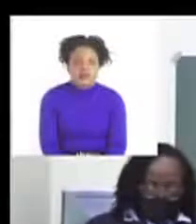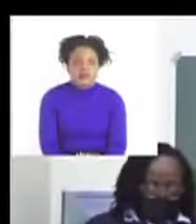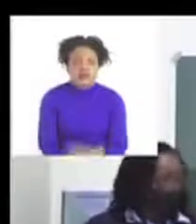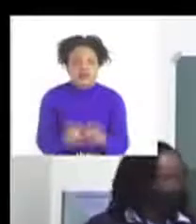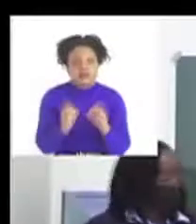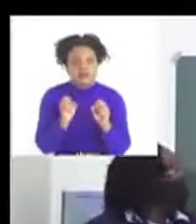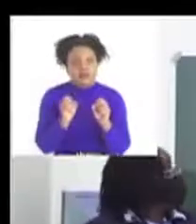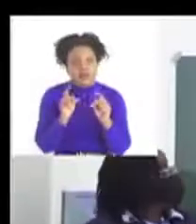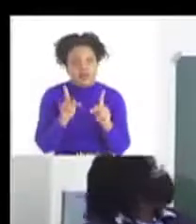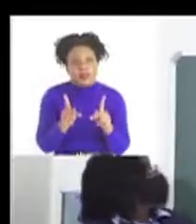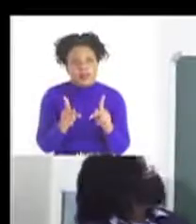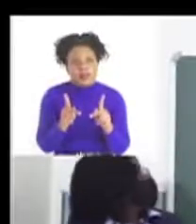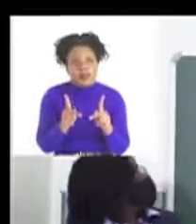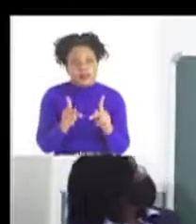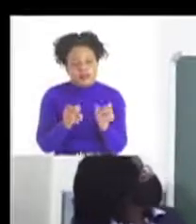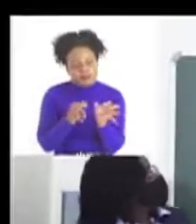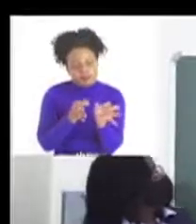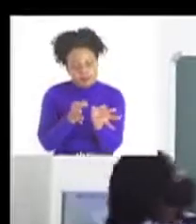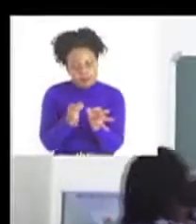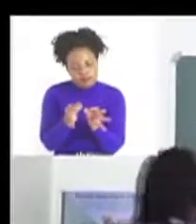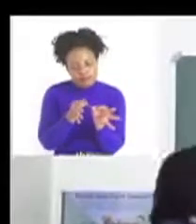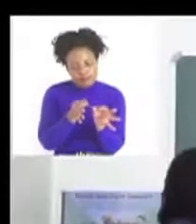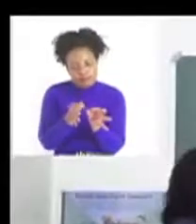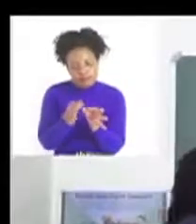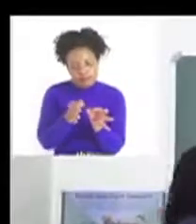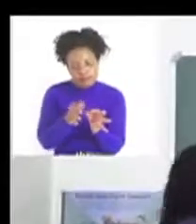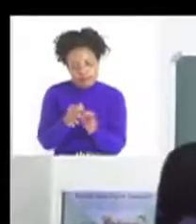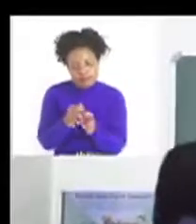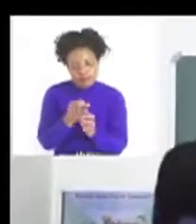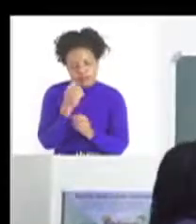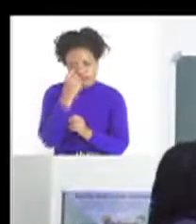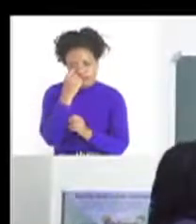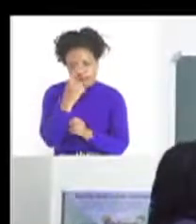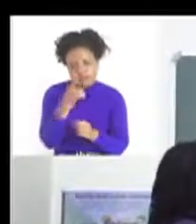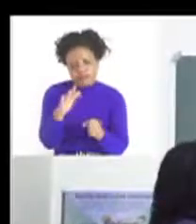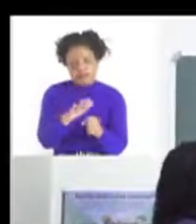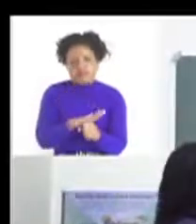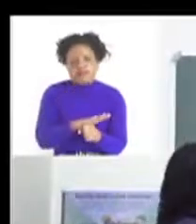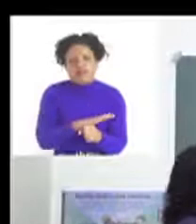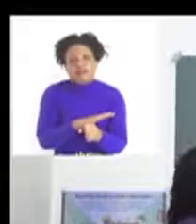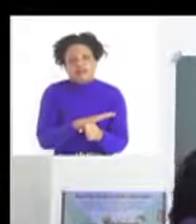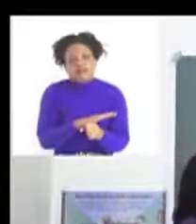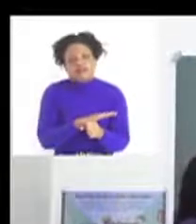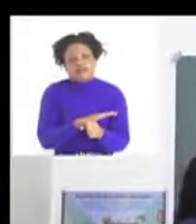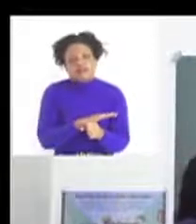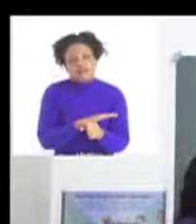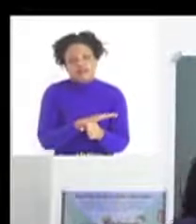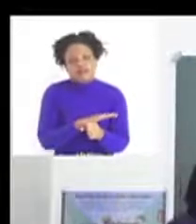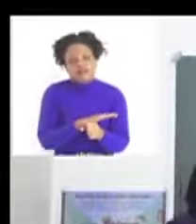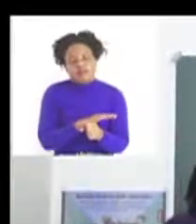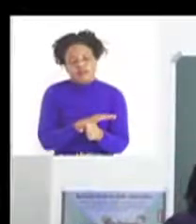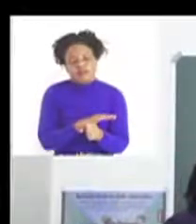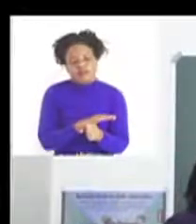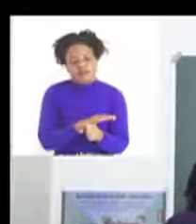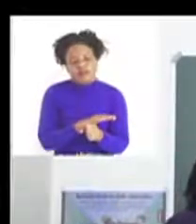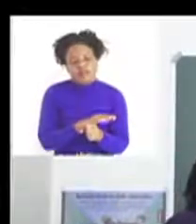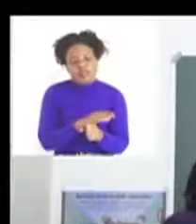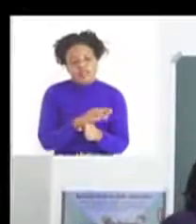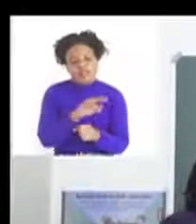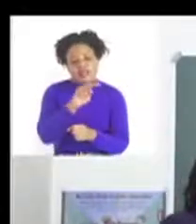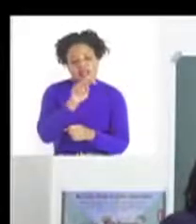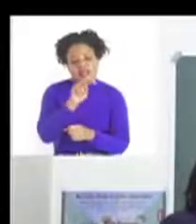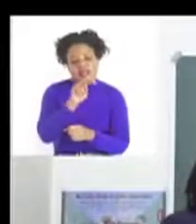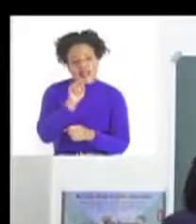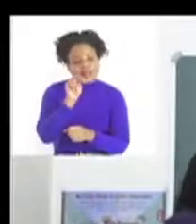Let's go to the board now so that I explain something to you. Now, we said when a noun ends